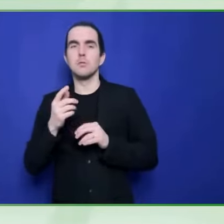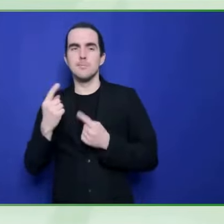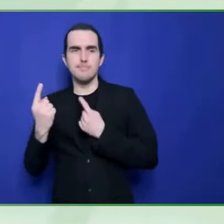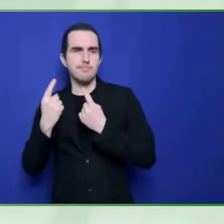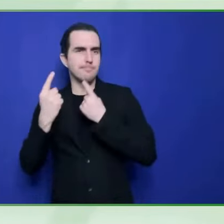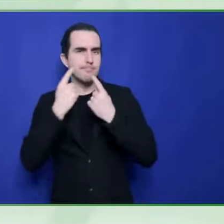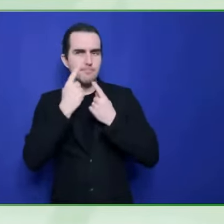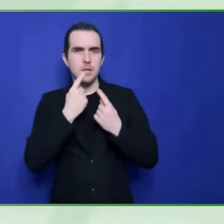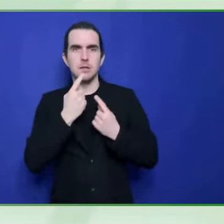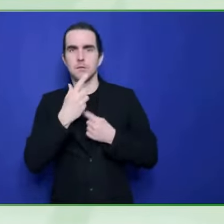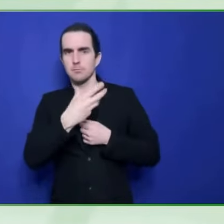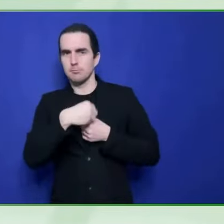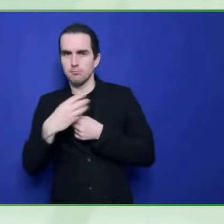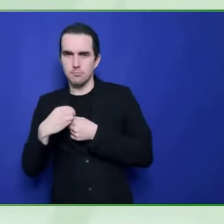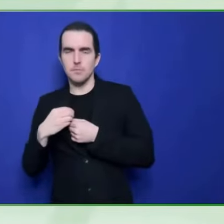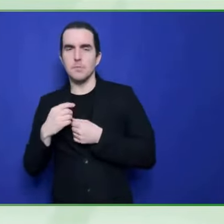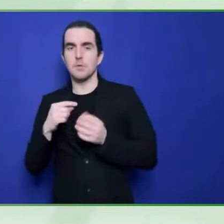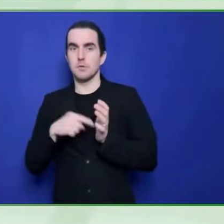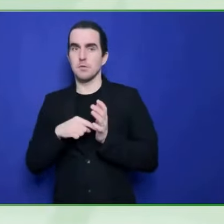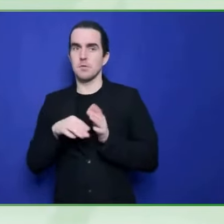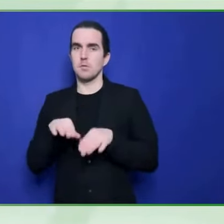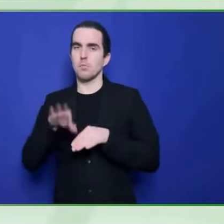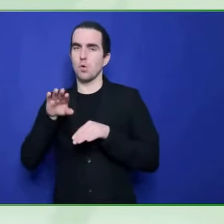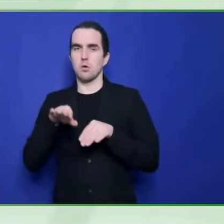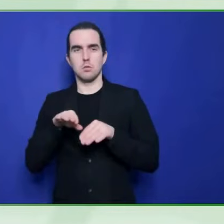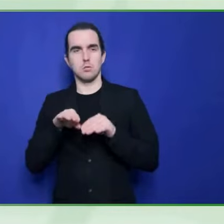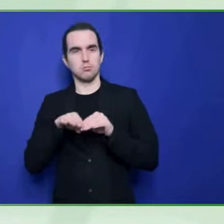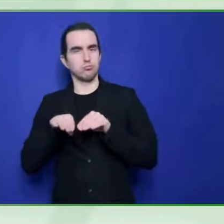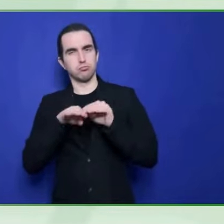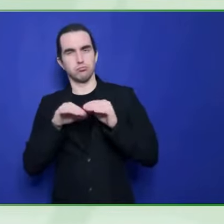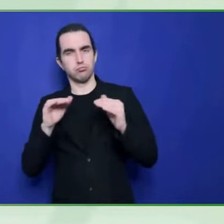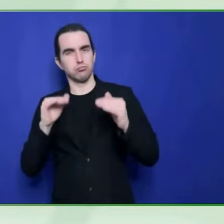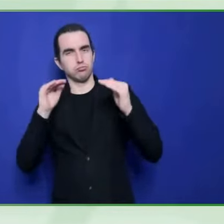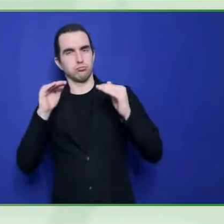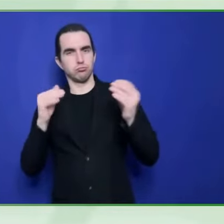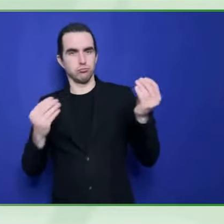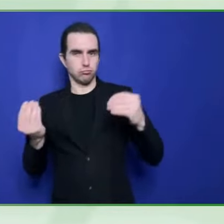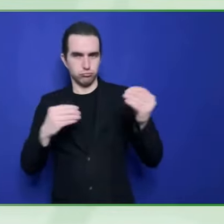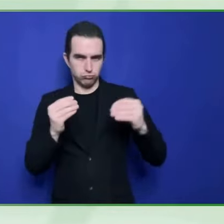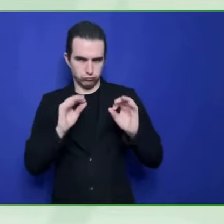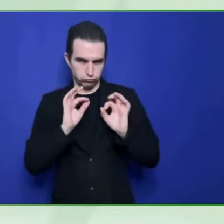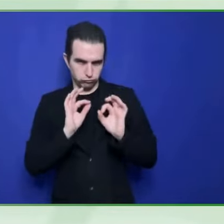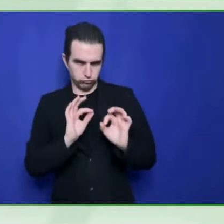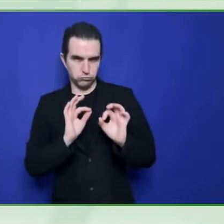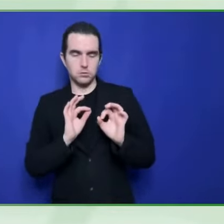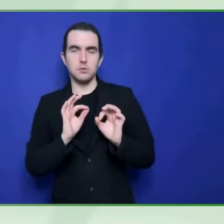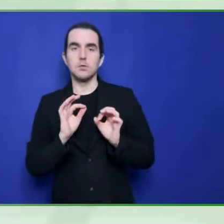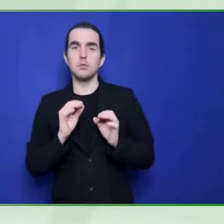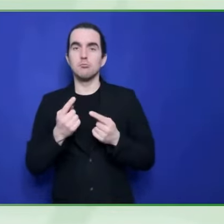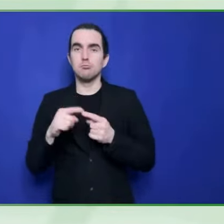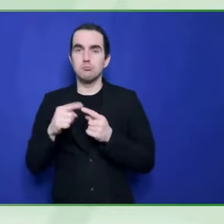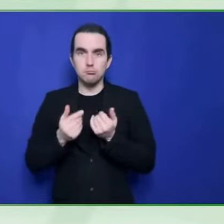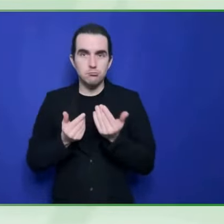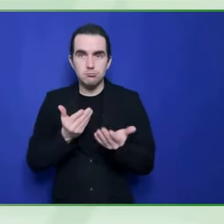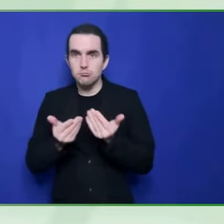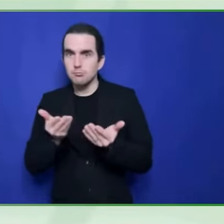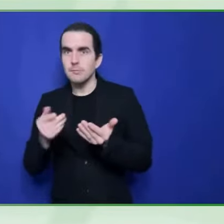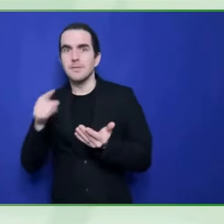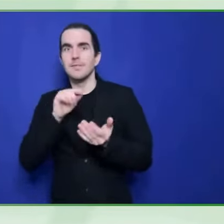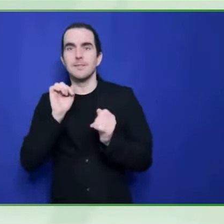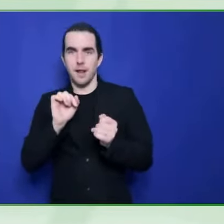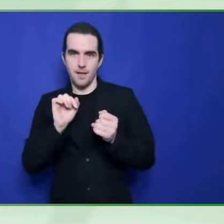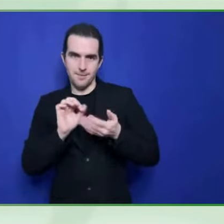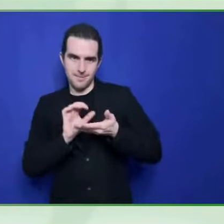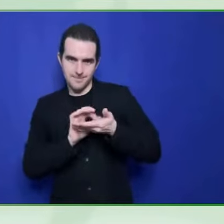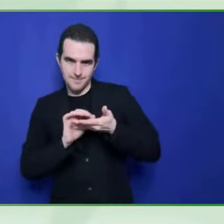place accessible? Well, as we've talked about, there's such a diversity of needs and preferences about mobility. There's no such